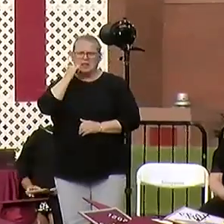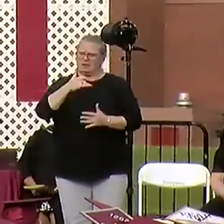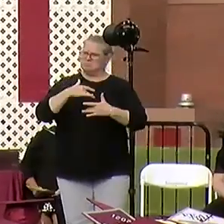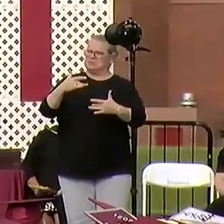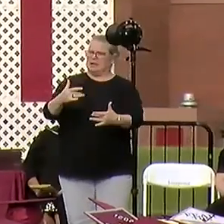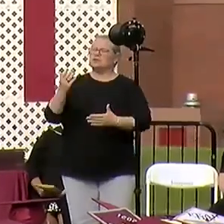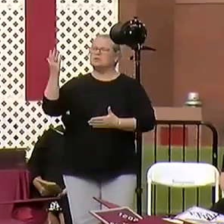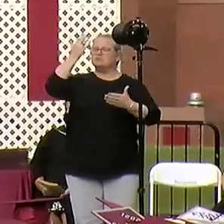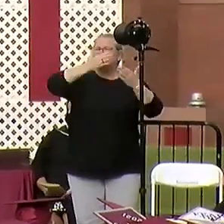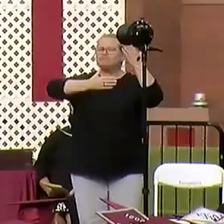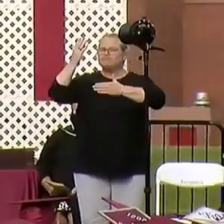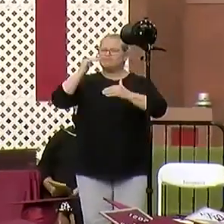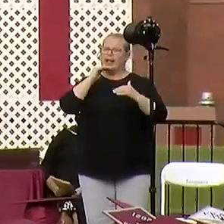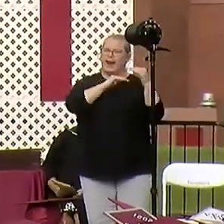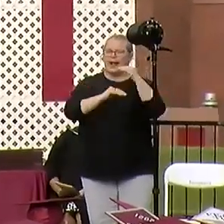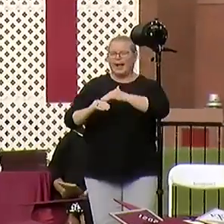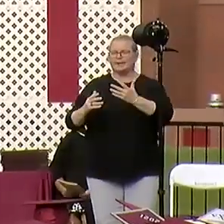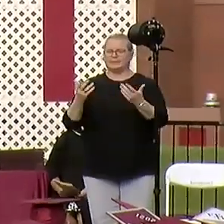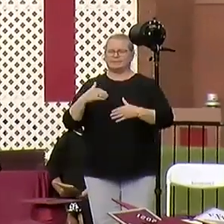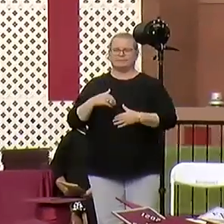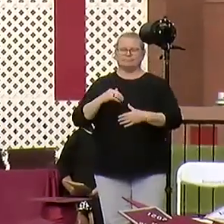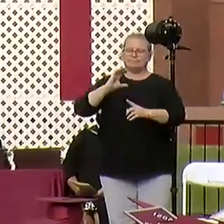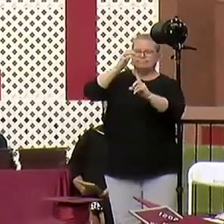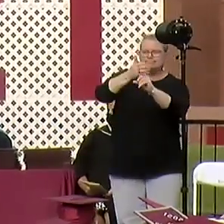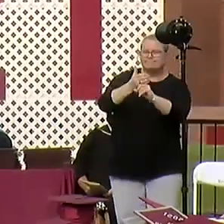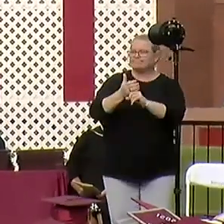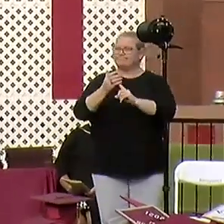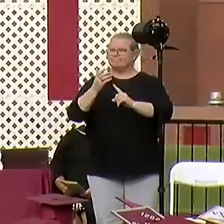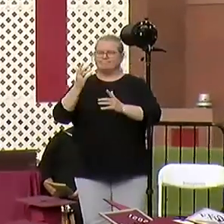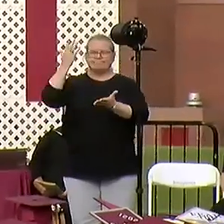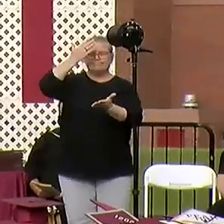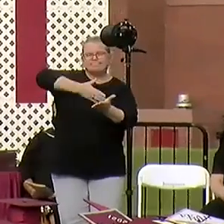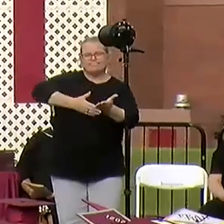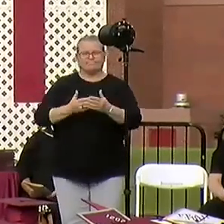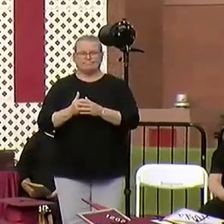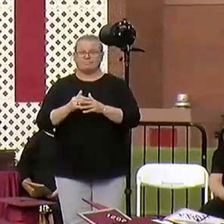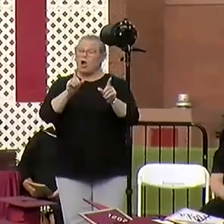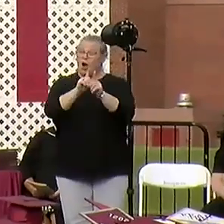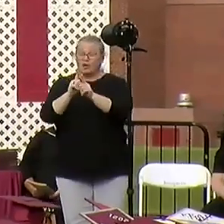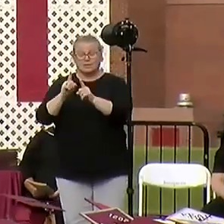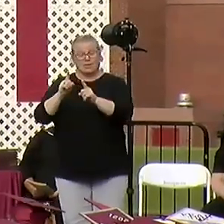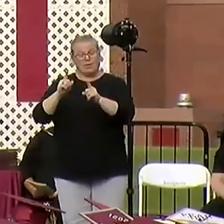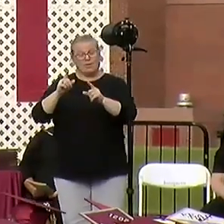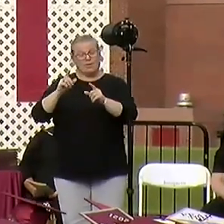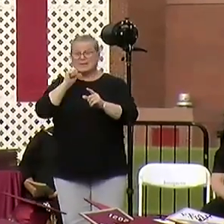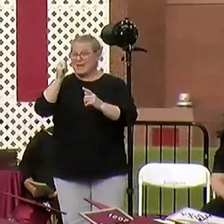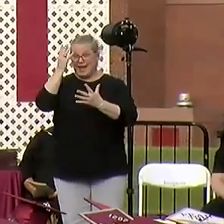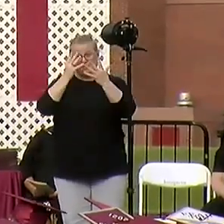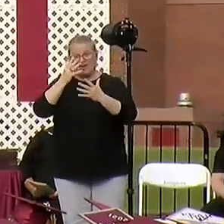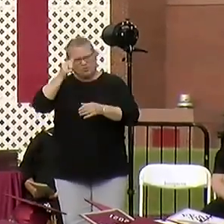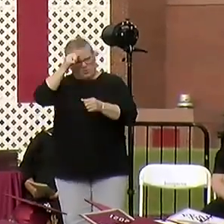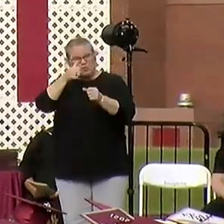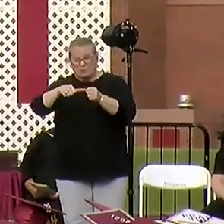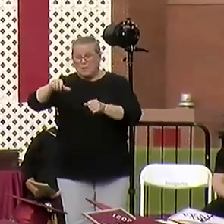facades. Masks also can keep us from embarrassing ourselves. You guys all remember the iconic balcony scene